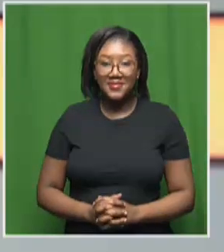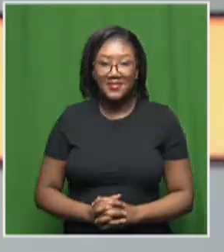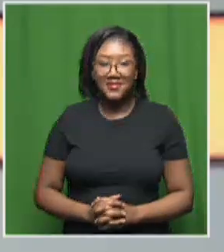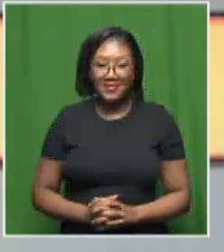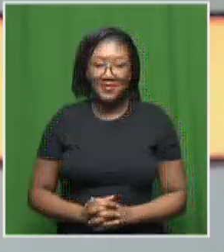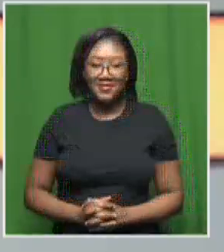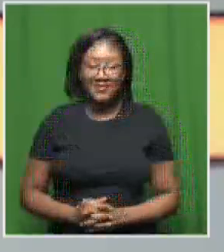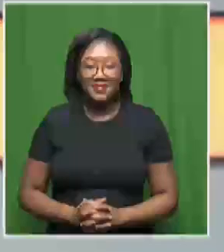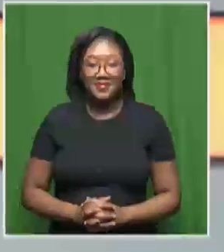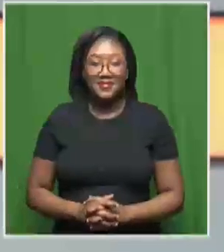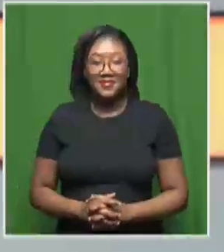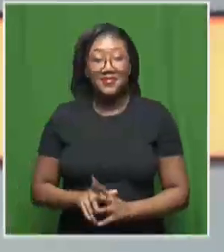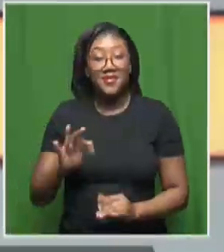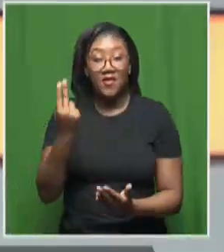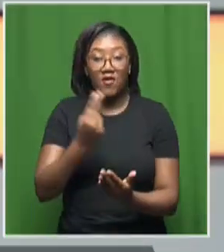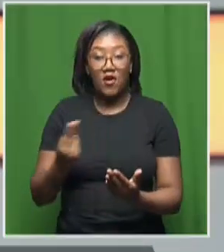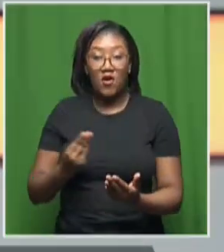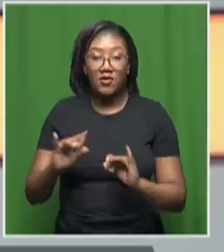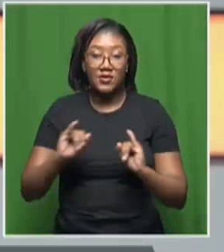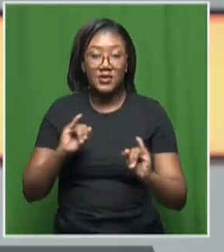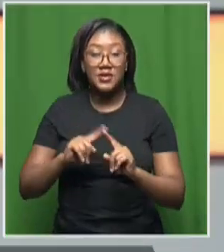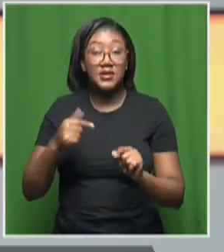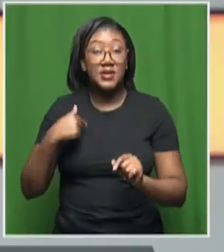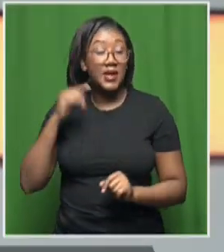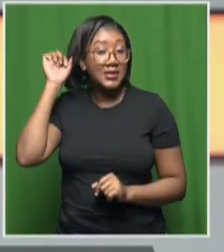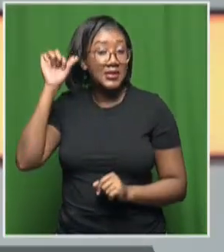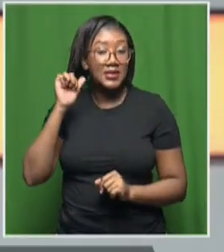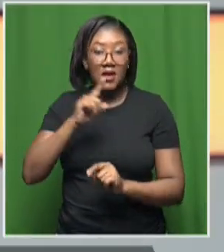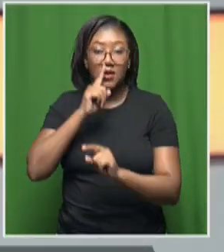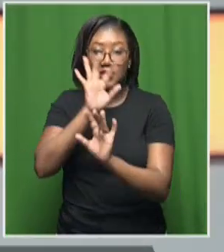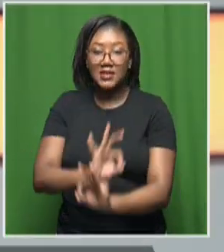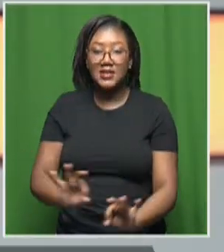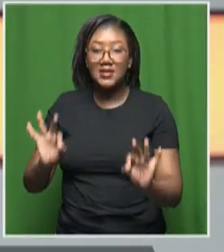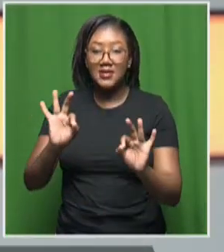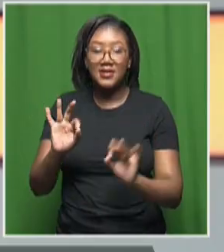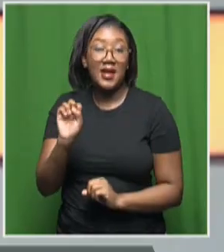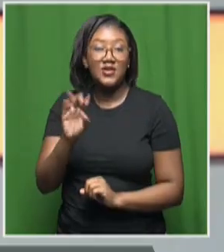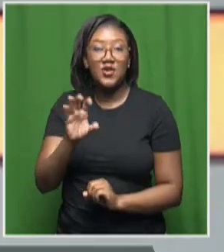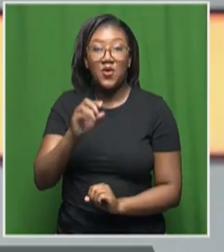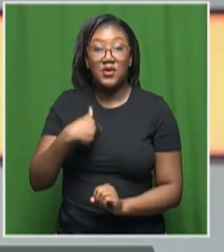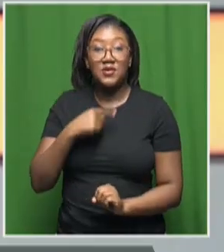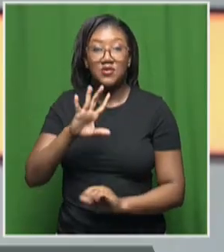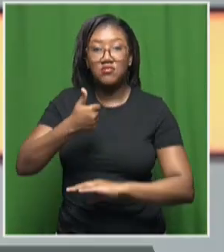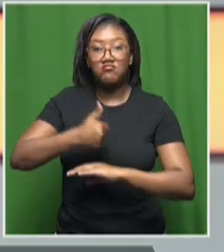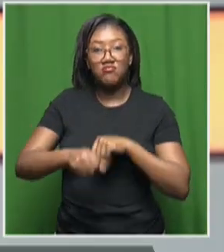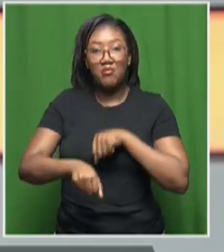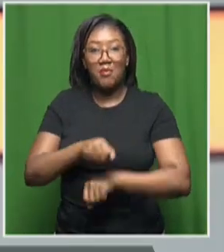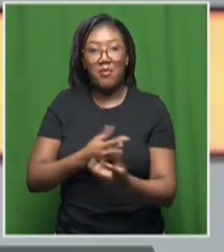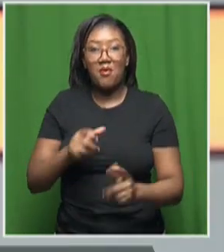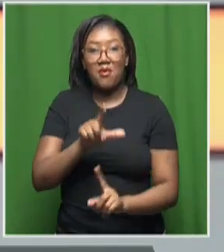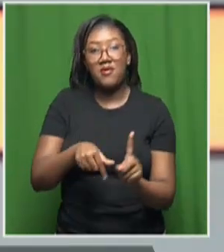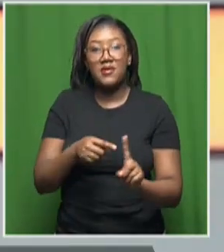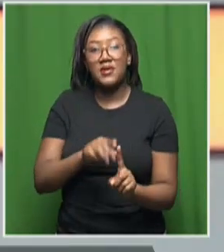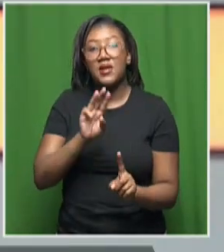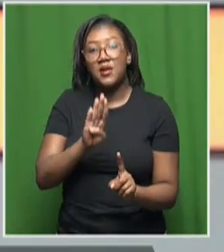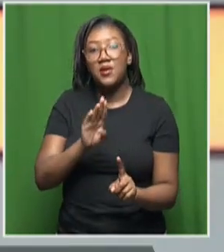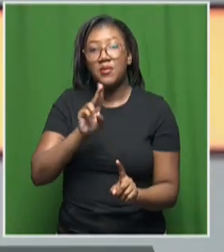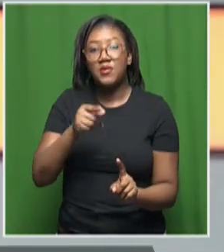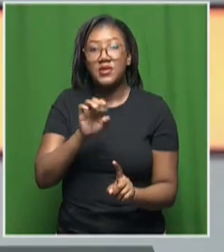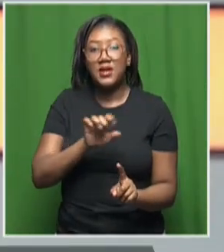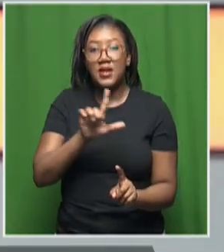This is our first art chat of the morning, As Silent as Sound. It's an exhibition by the Soweto-based artist Mzwandile Buthelezi, and it's currently showcasing